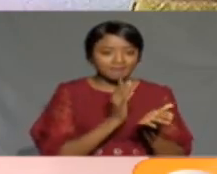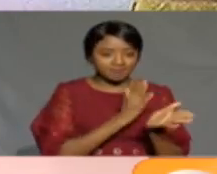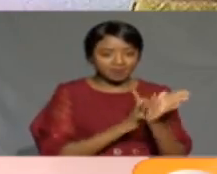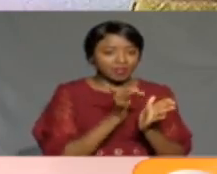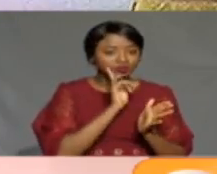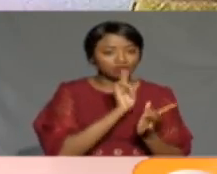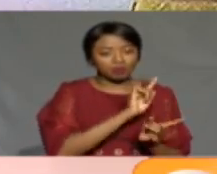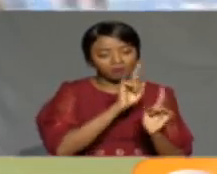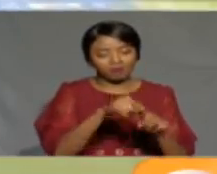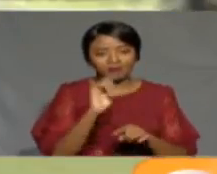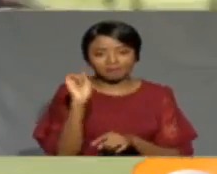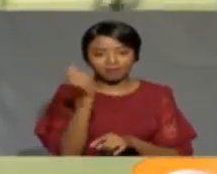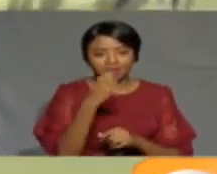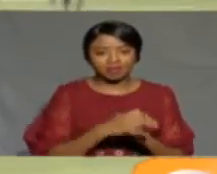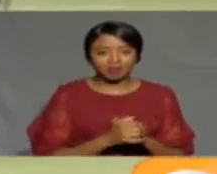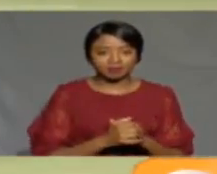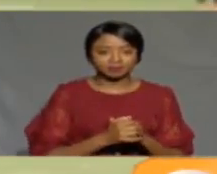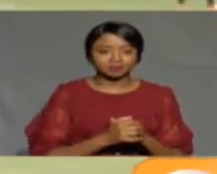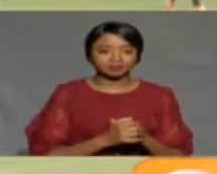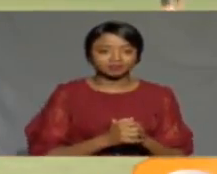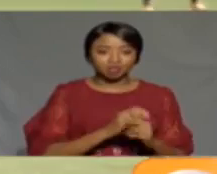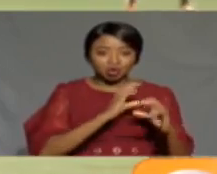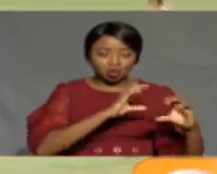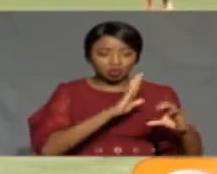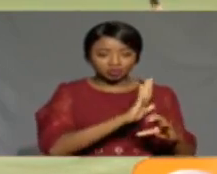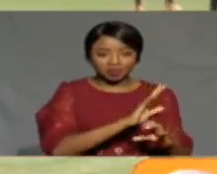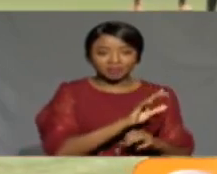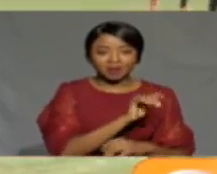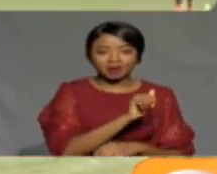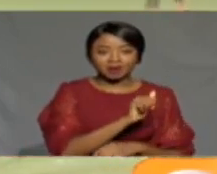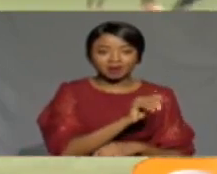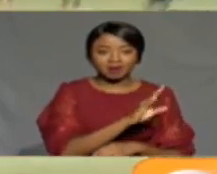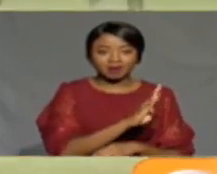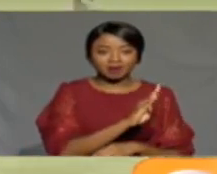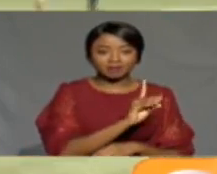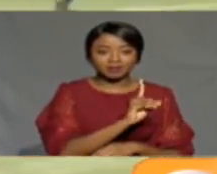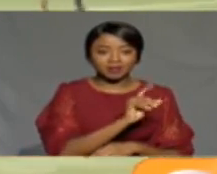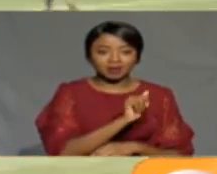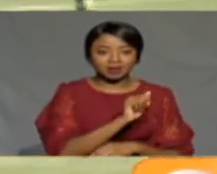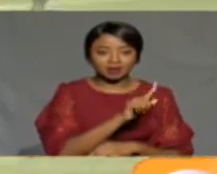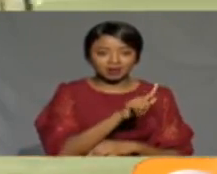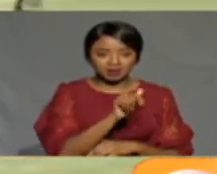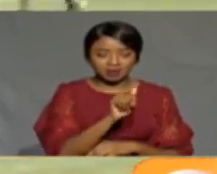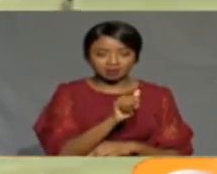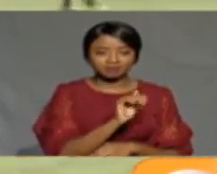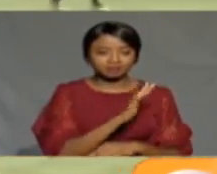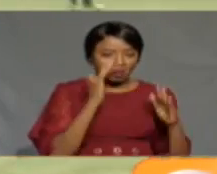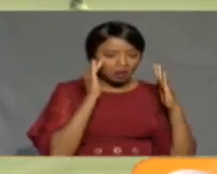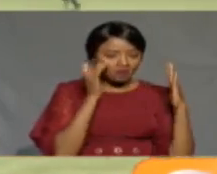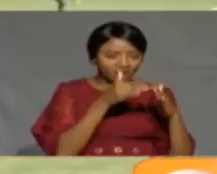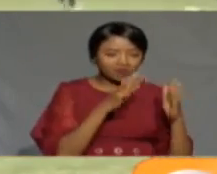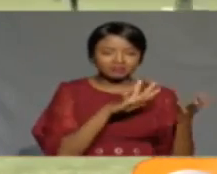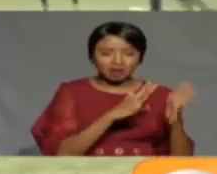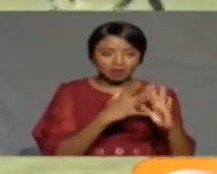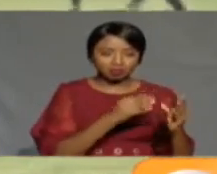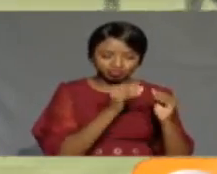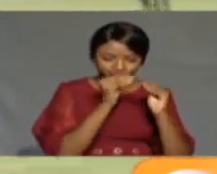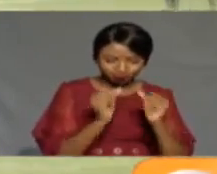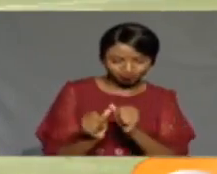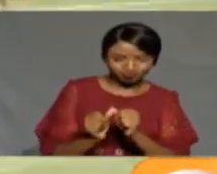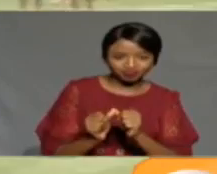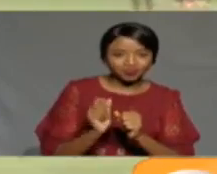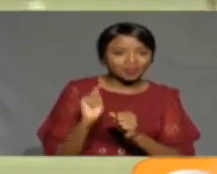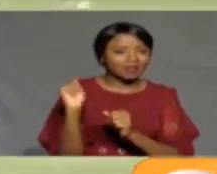morning. Under the tutelage of interim head coach Abdallah Mubiru, the Uganda Cranes focused their session on their attacking setup, eyeing to